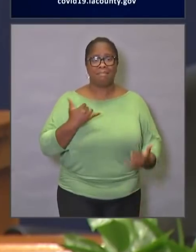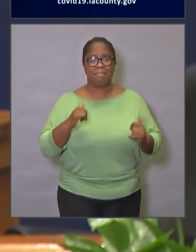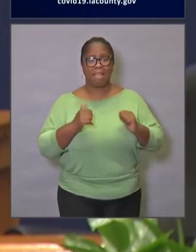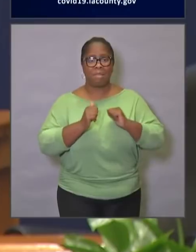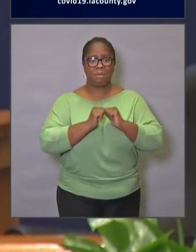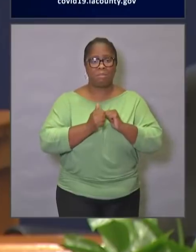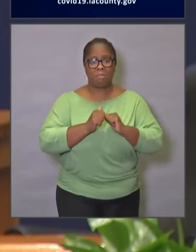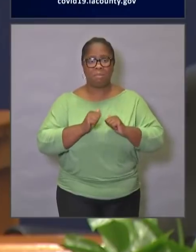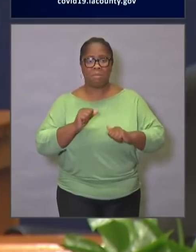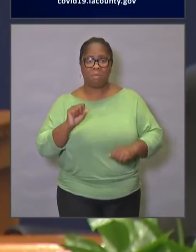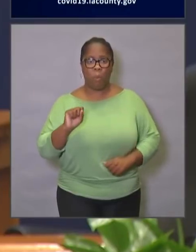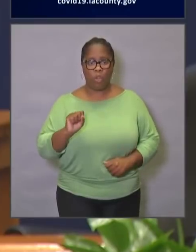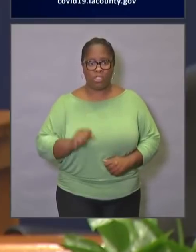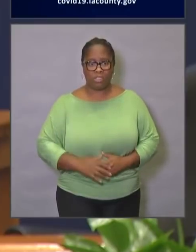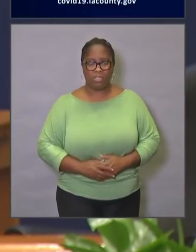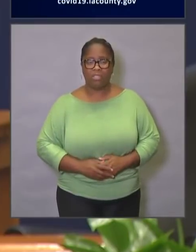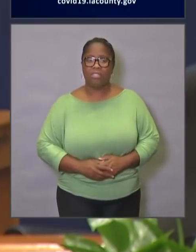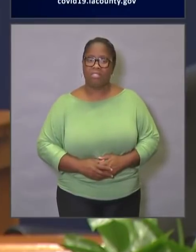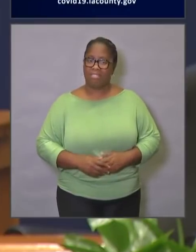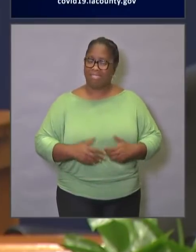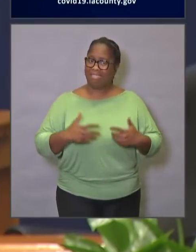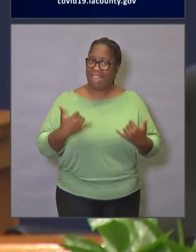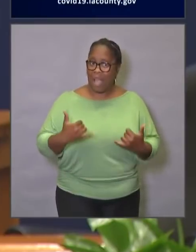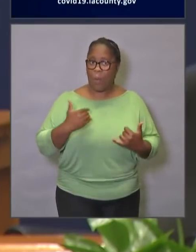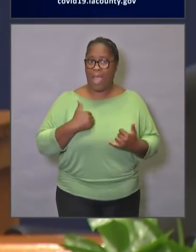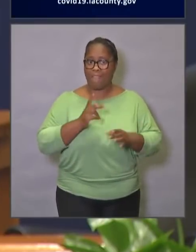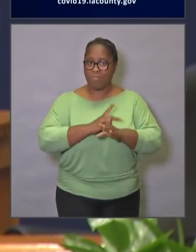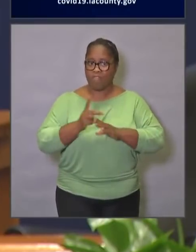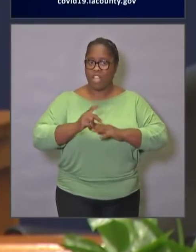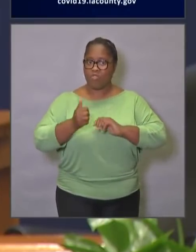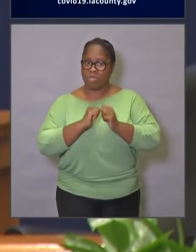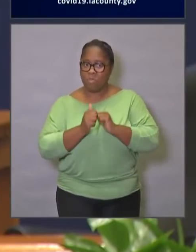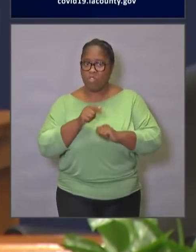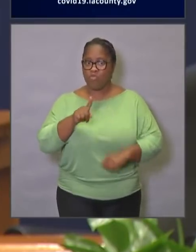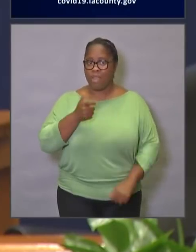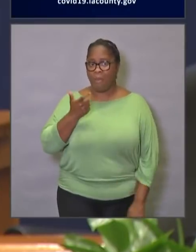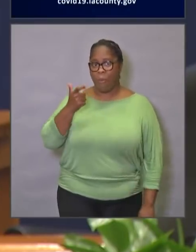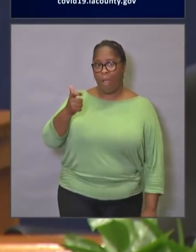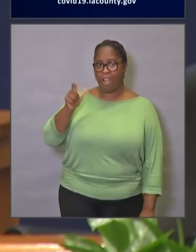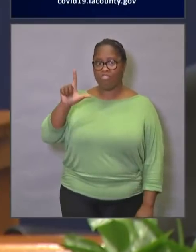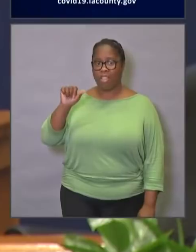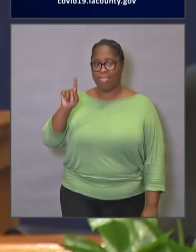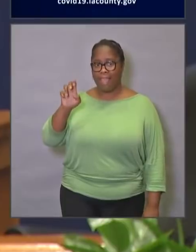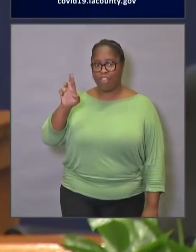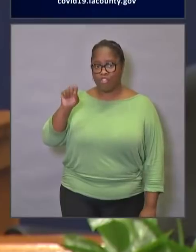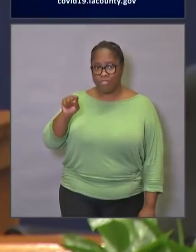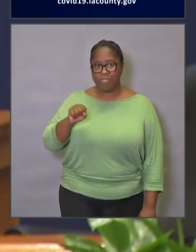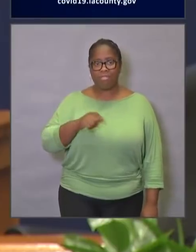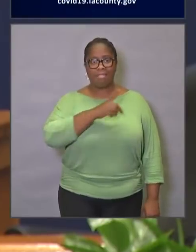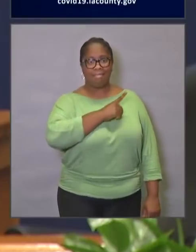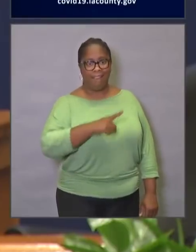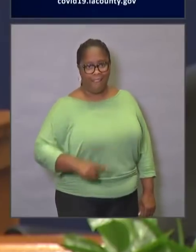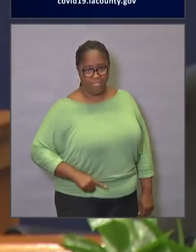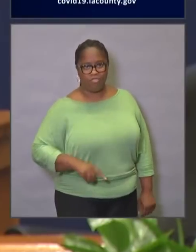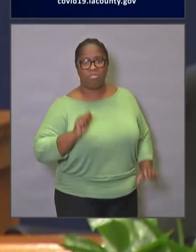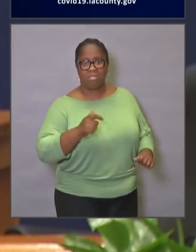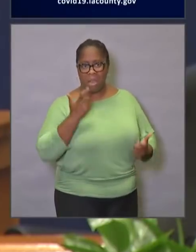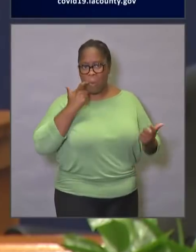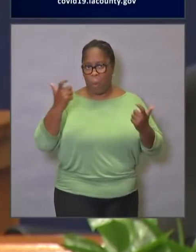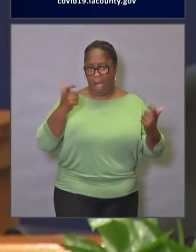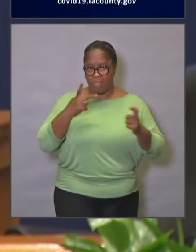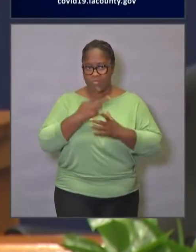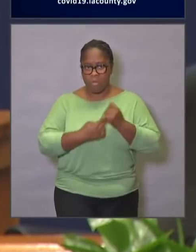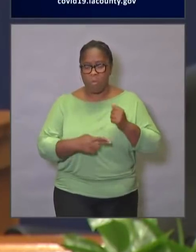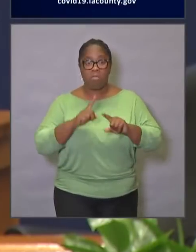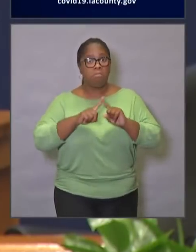now have professional sports back, so you can watch both the Lakers and the Dodgers. But we do know that there's a